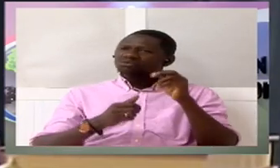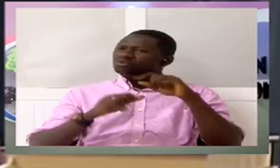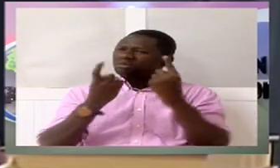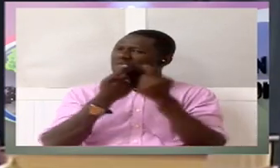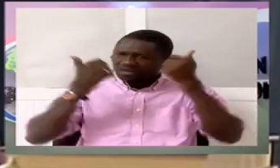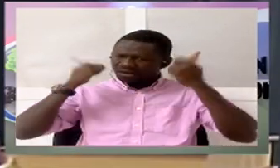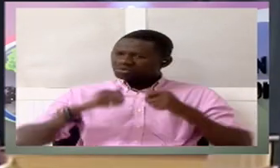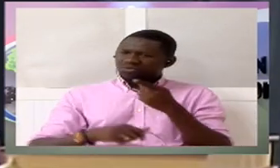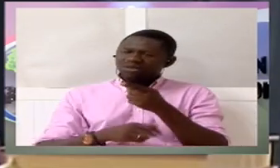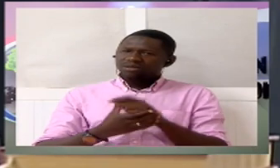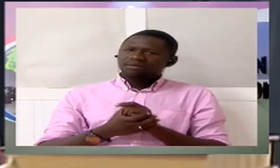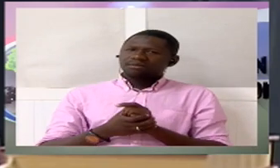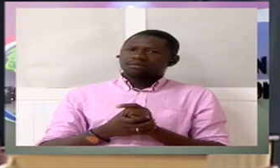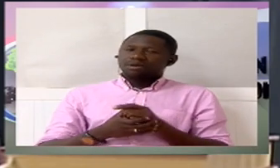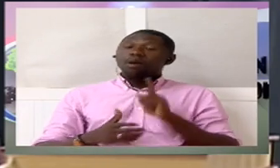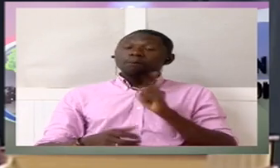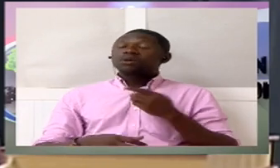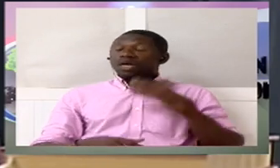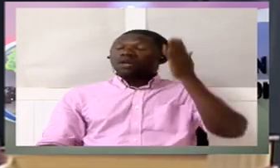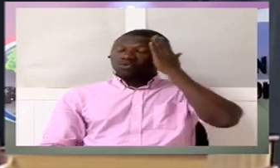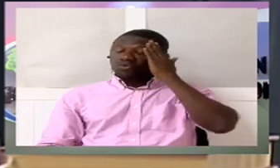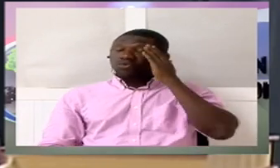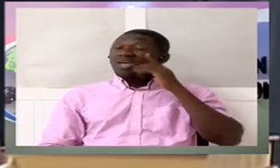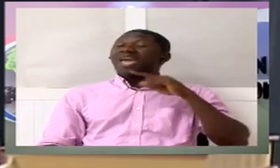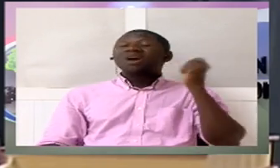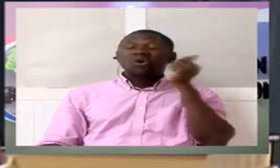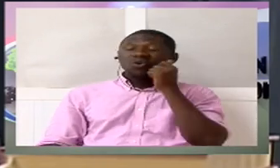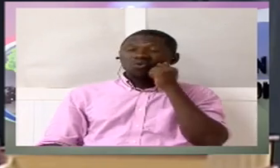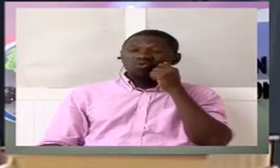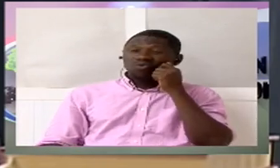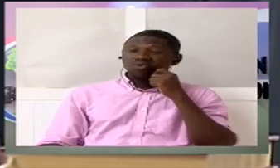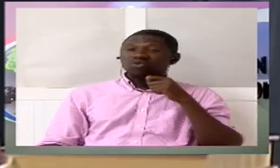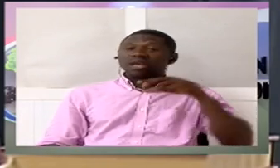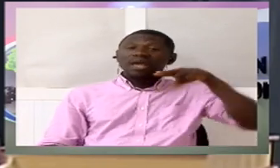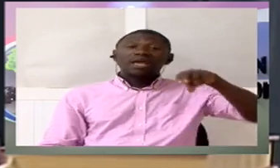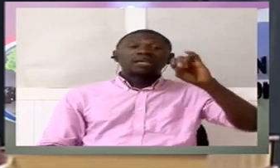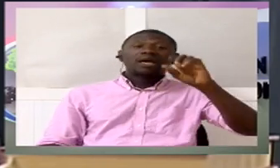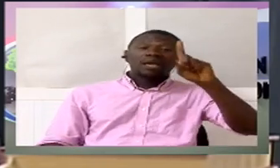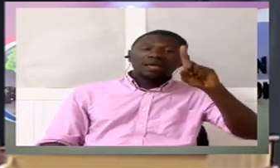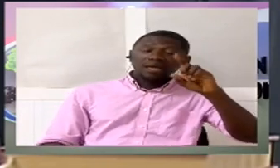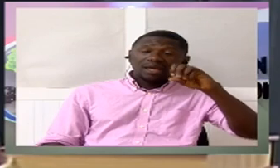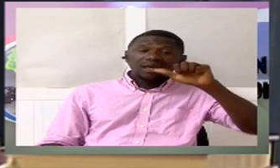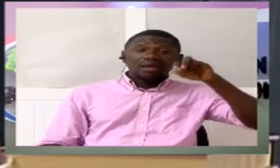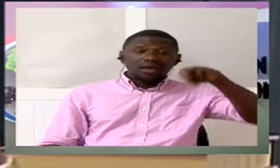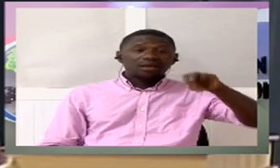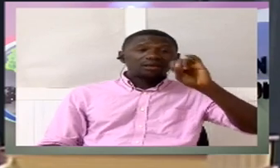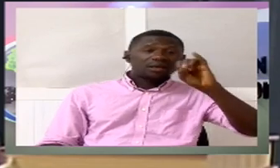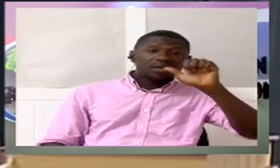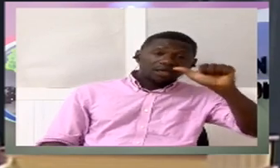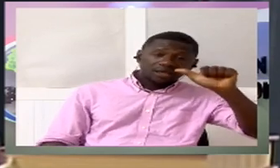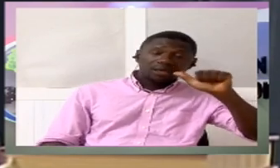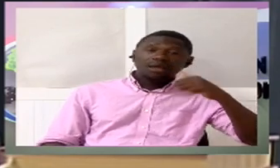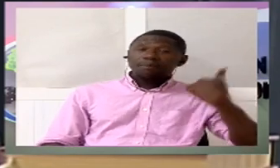niko NIL ka for confrontle. But I knew that he was being confronted by the NIA. Aka strange calls all fanan sotole.